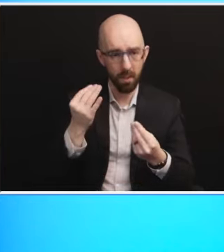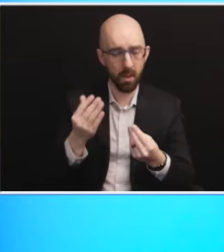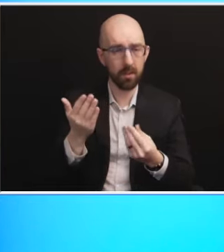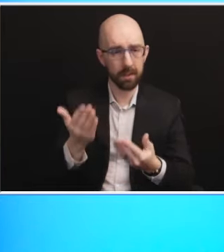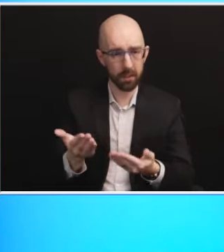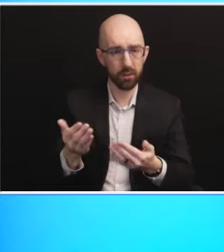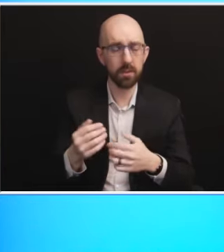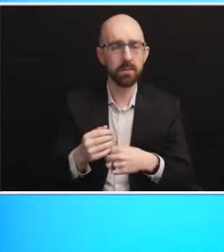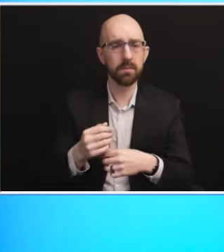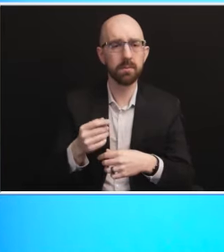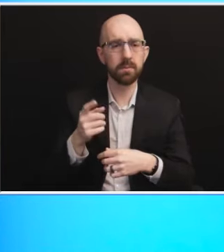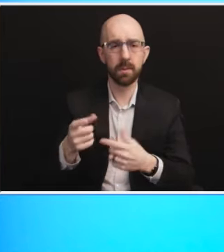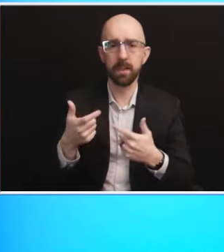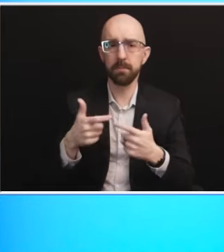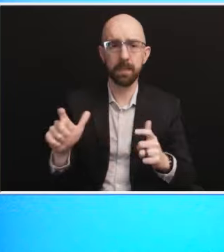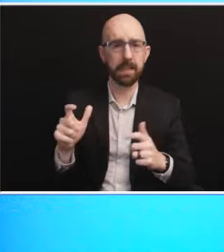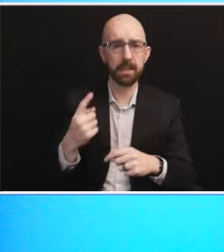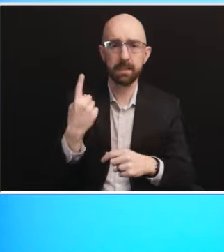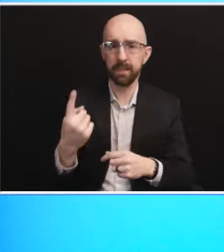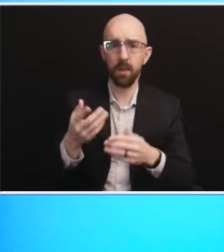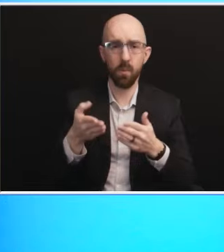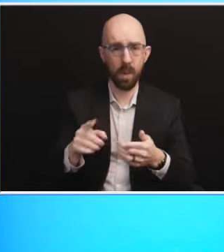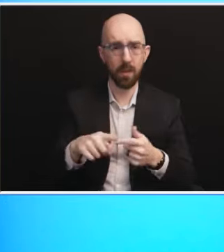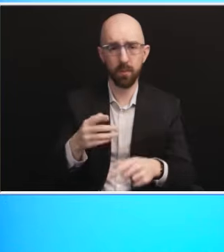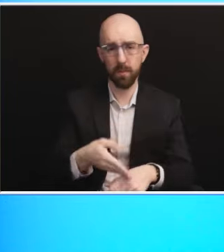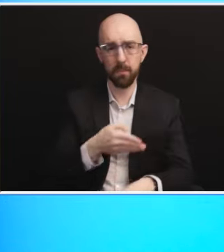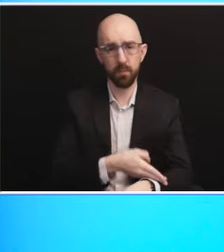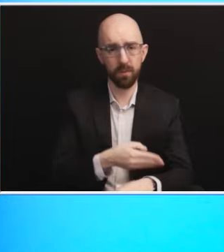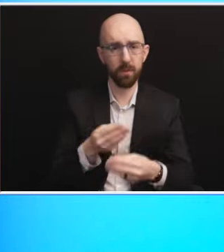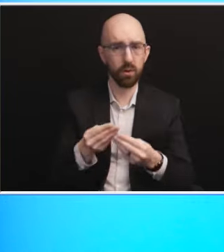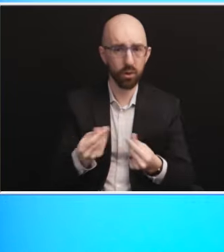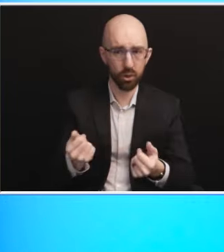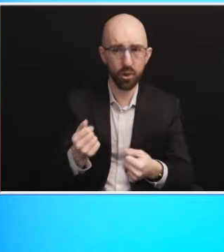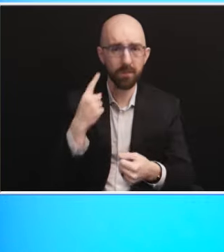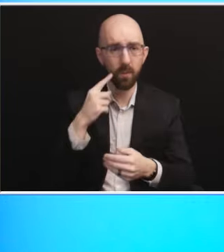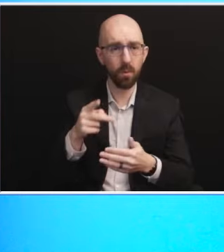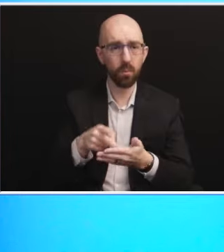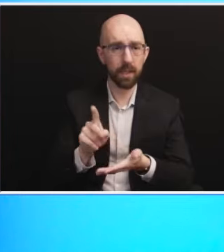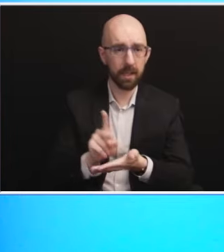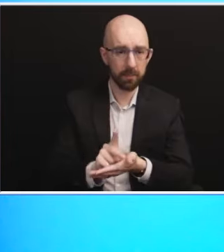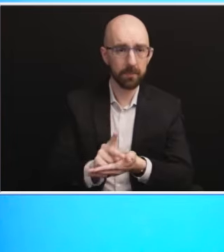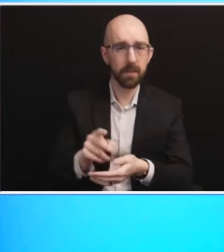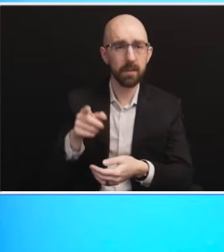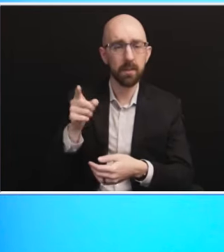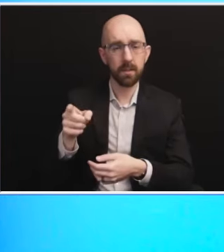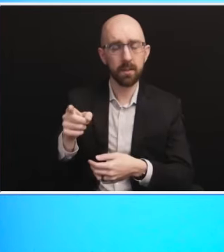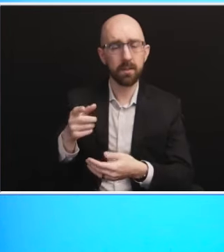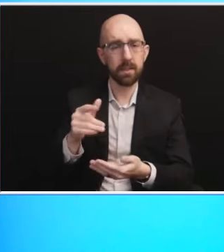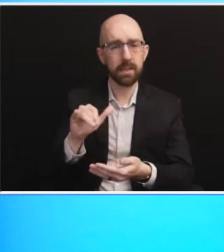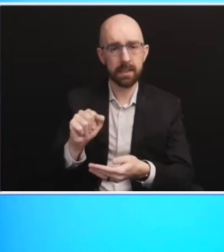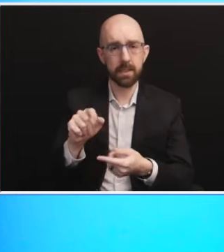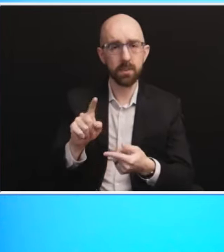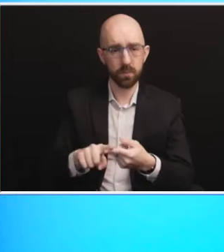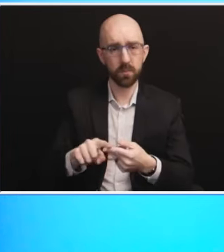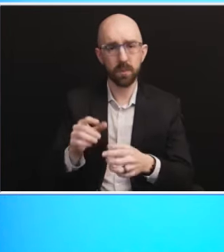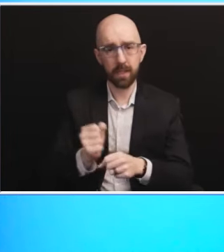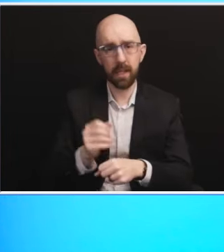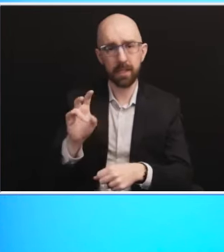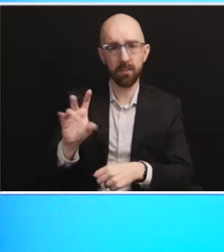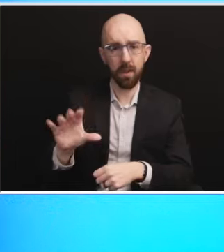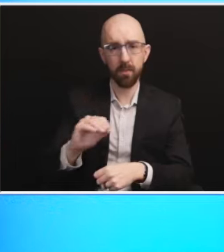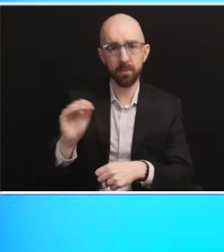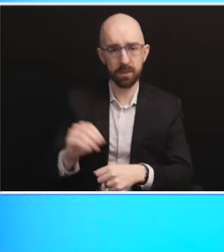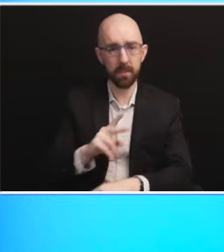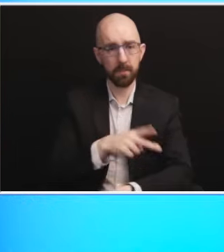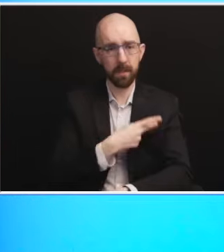the biggest single way to improve our cures for relapsed and refractory lymphoma patients is to get the 75% of patients who